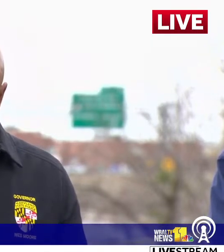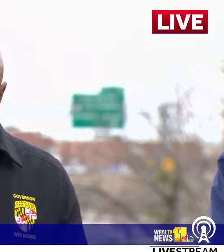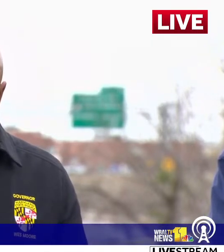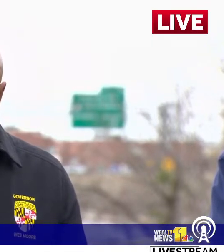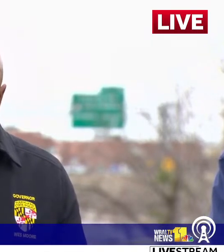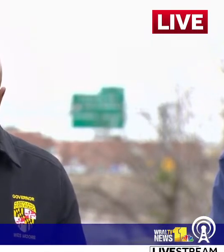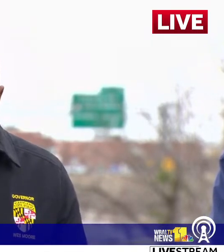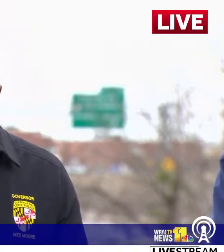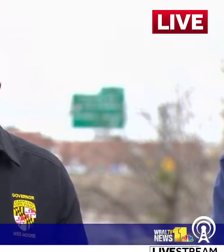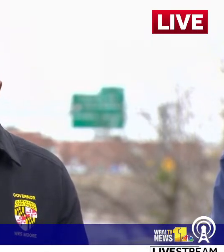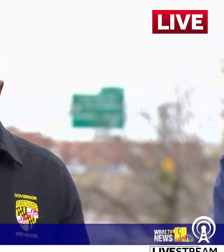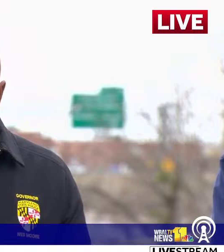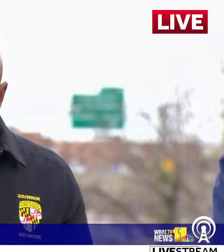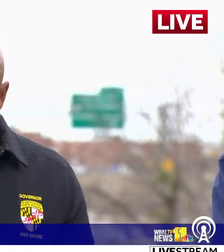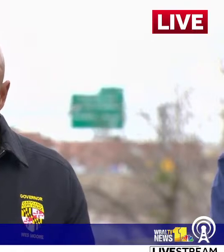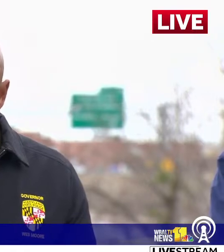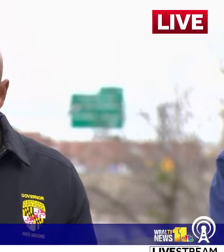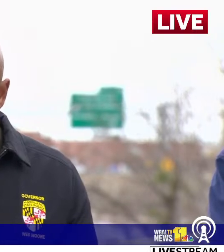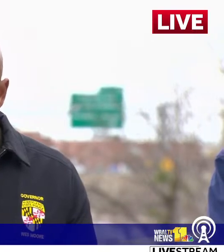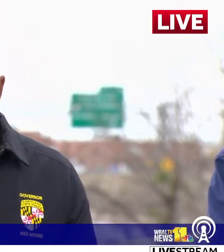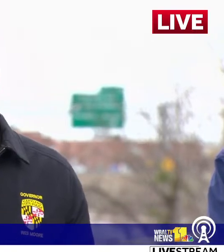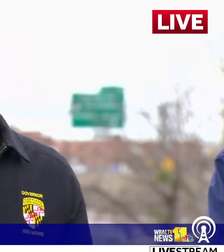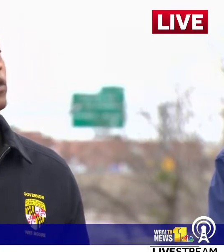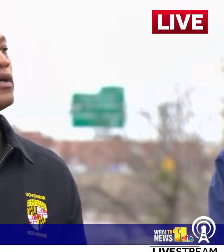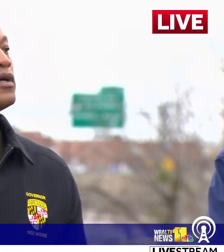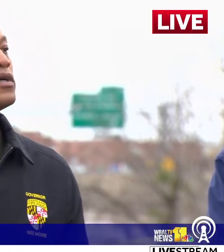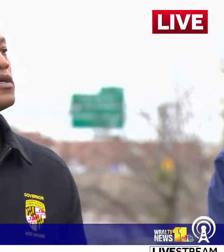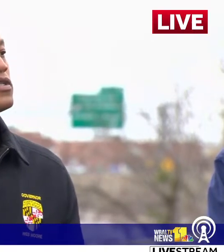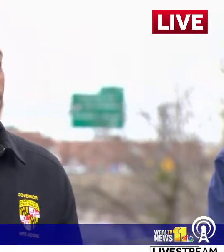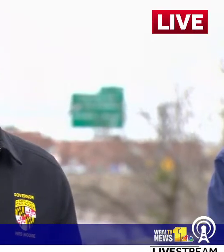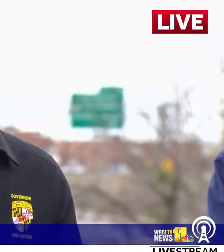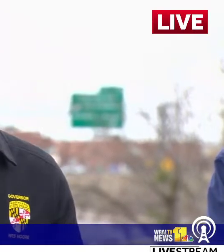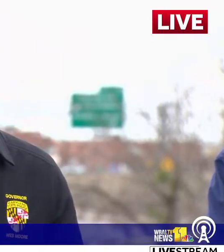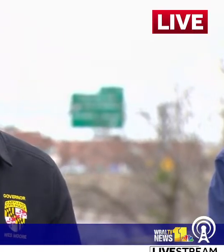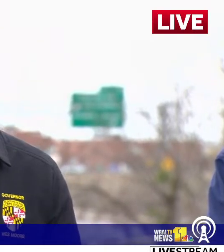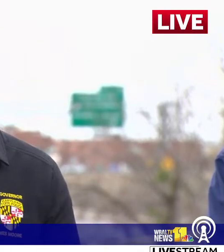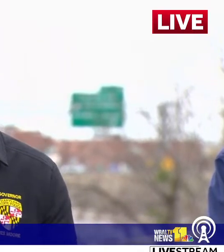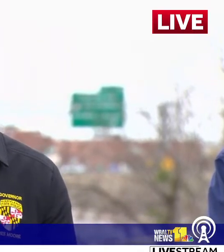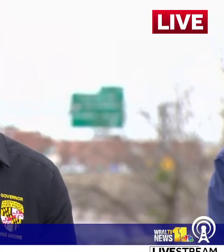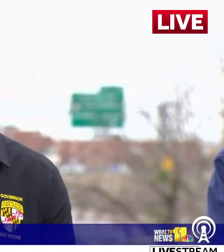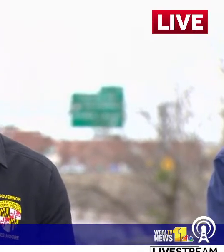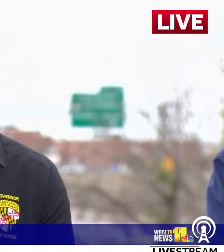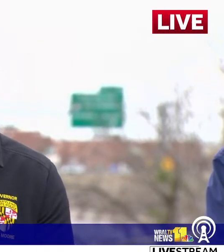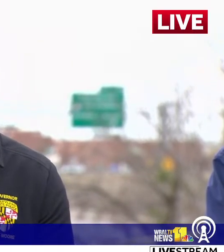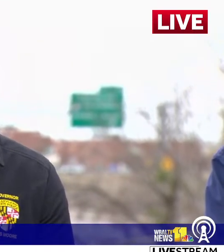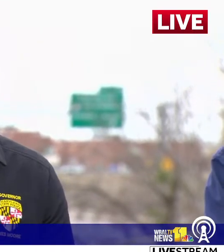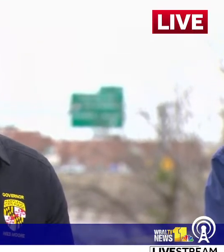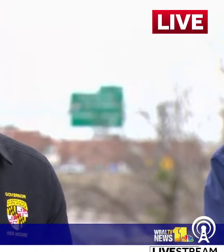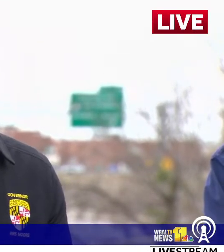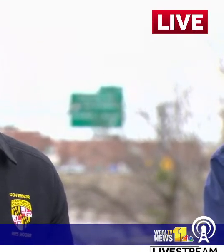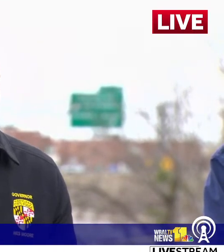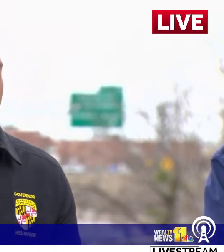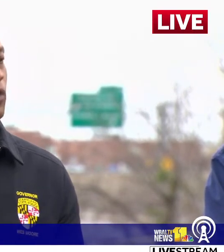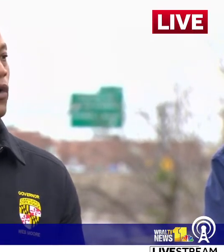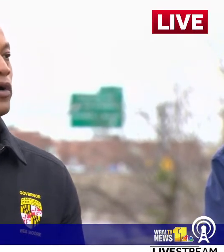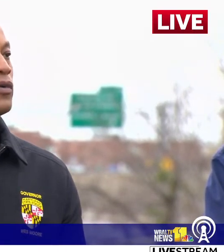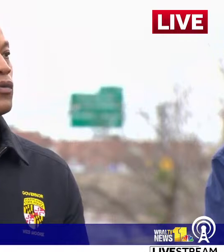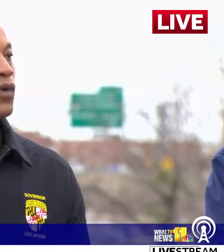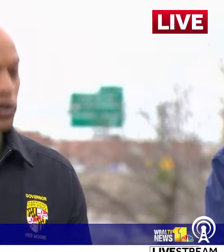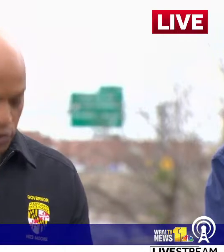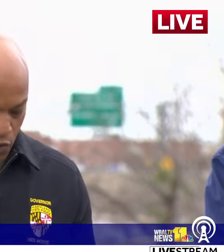on that. So in this moment, I'm going to hand it off to Senator Chris Van Hollen. And